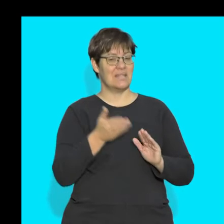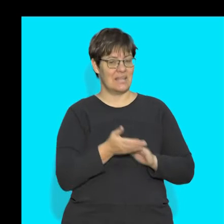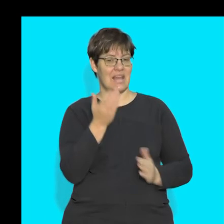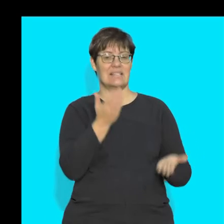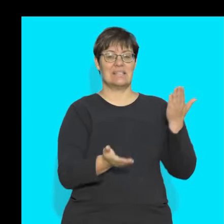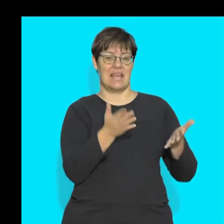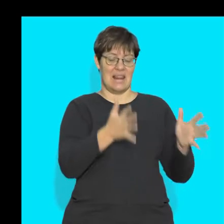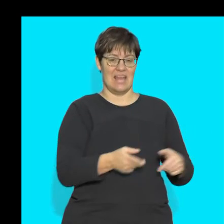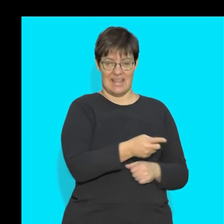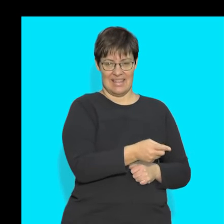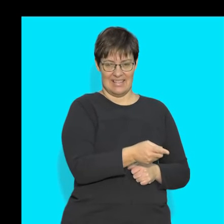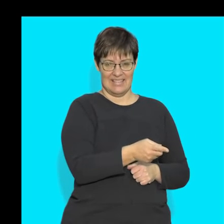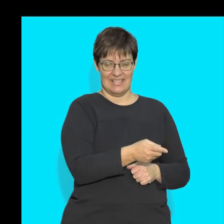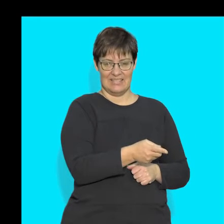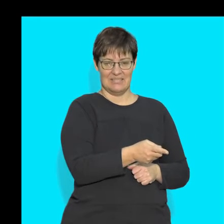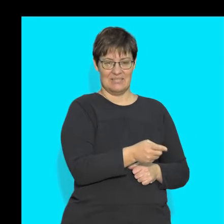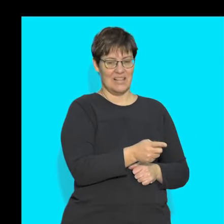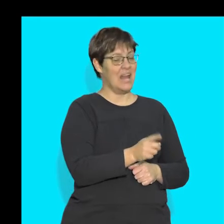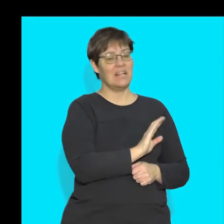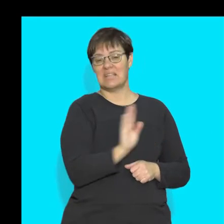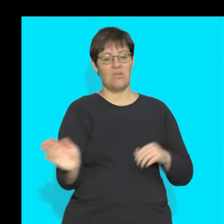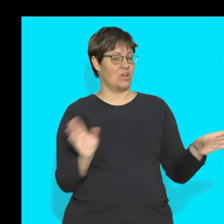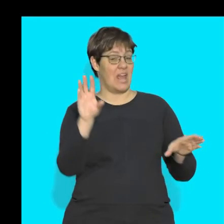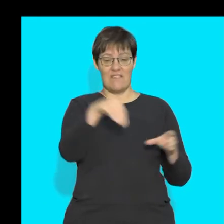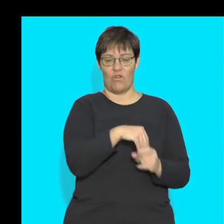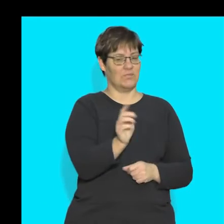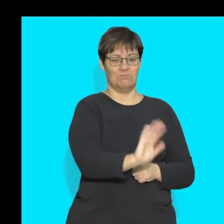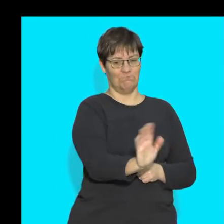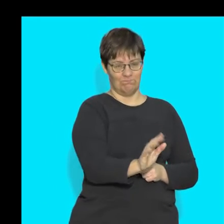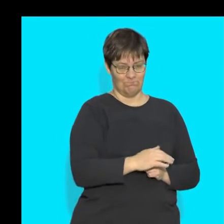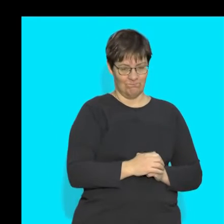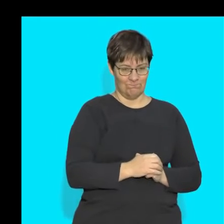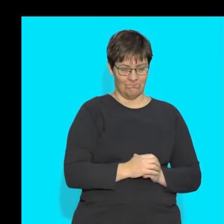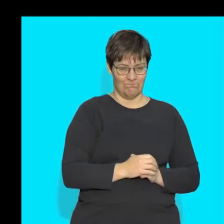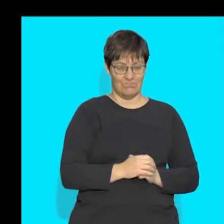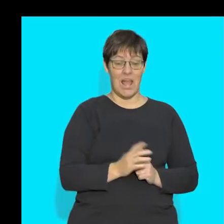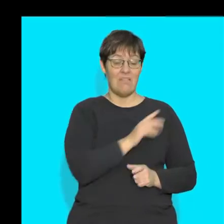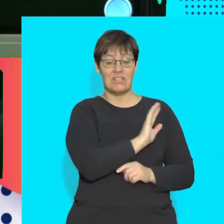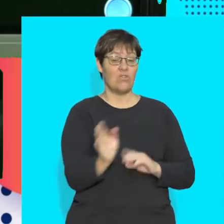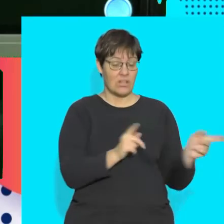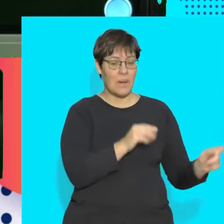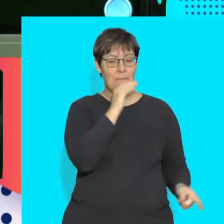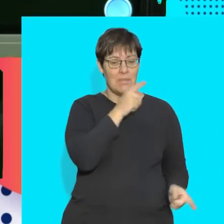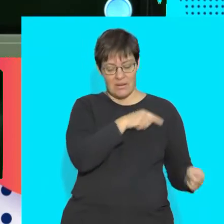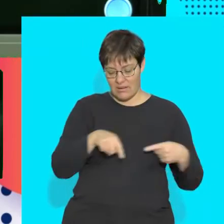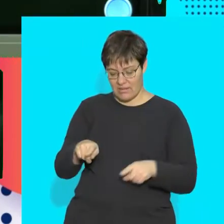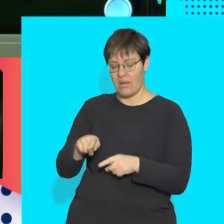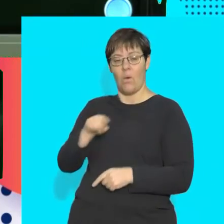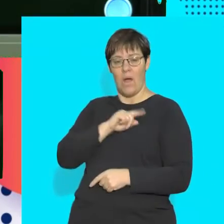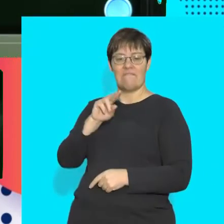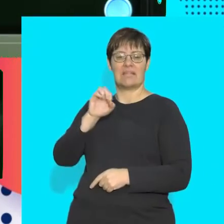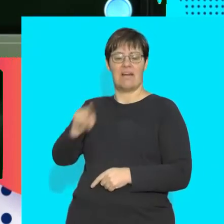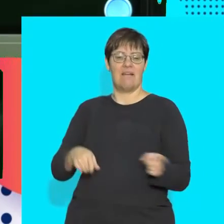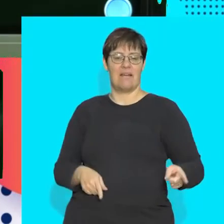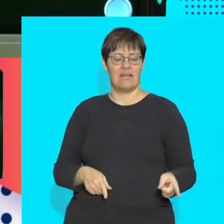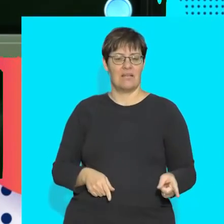is a scalar, so direction mustn't be included. If you put a direction here, we'll mark it